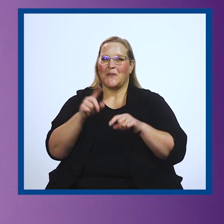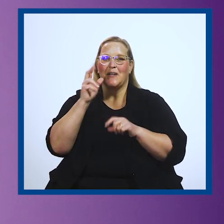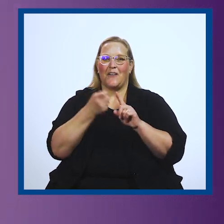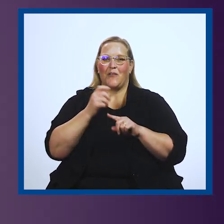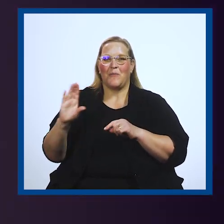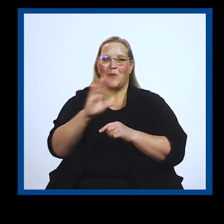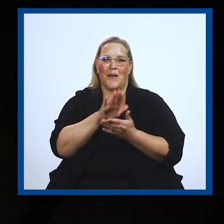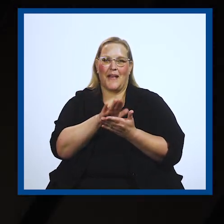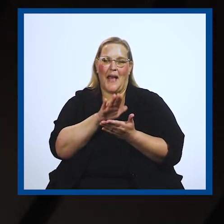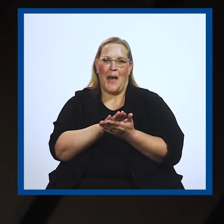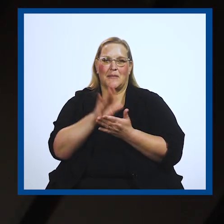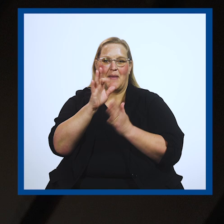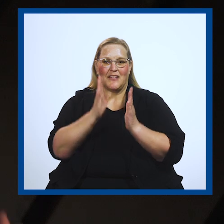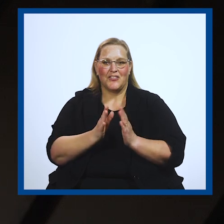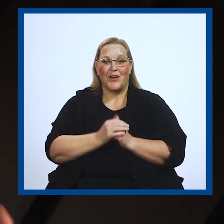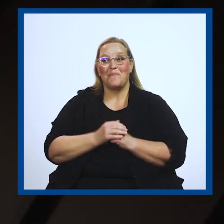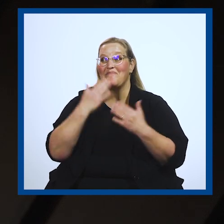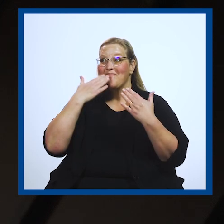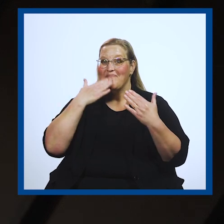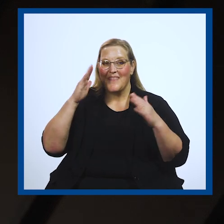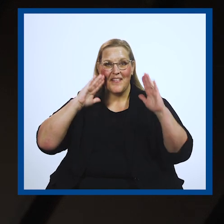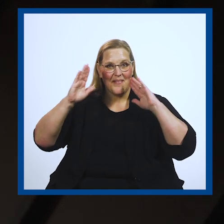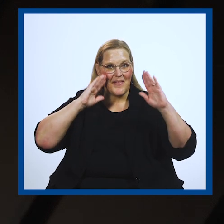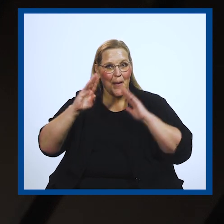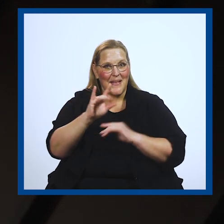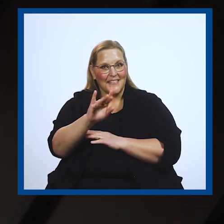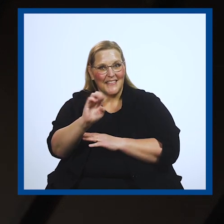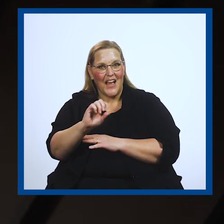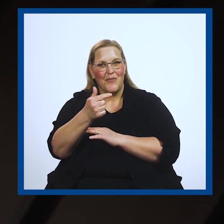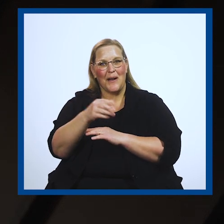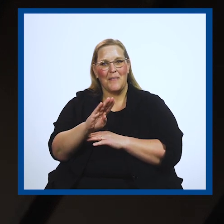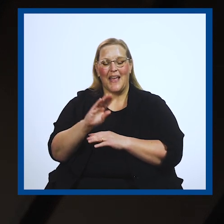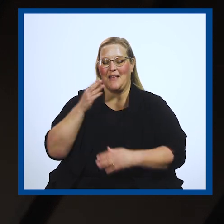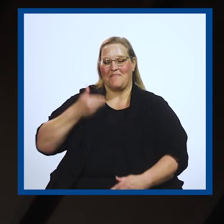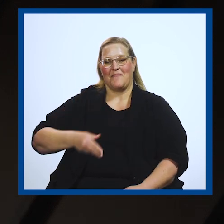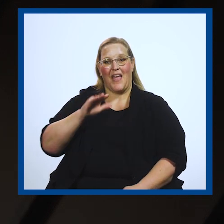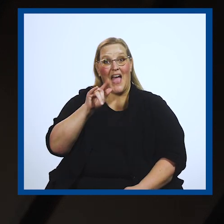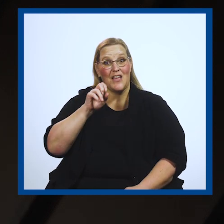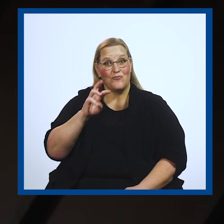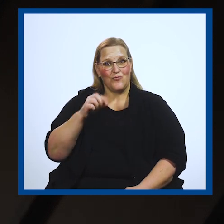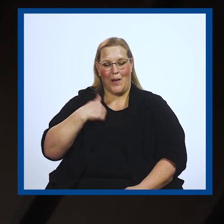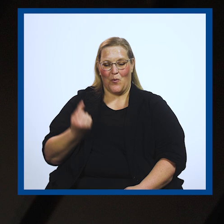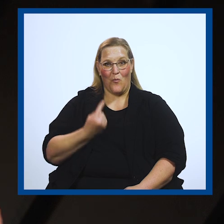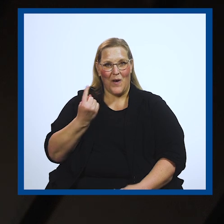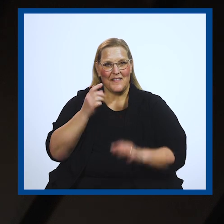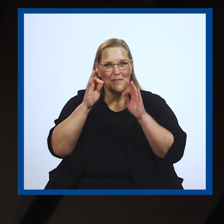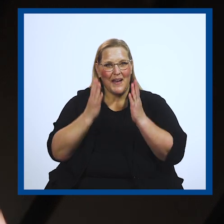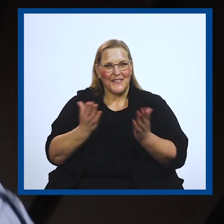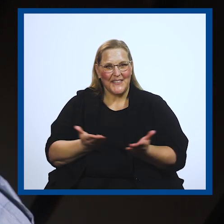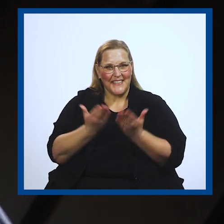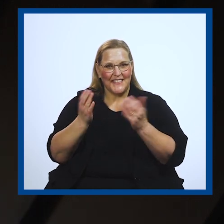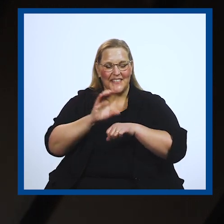pastor. Thanks, Brandon, and hey, Bayside Granite Bay, it's Andrew here. I'm one of the pastors in this